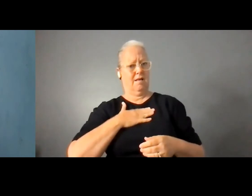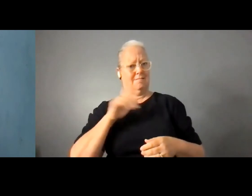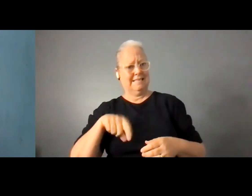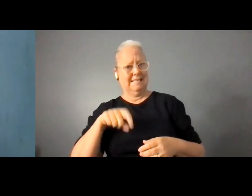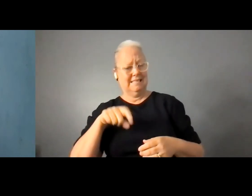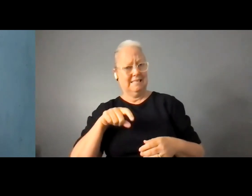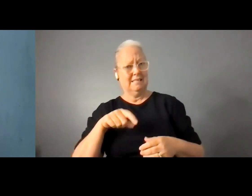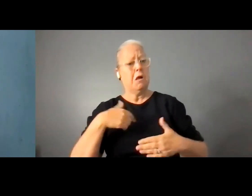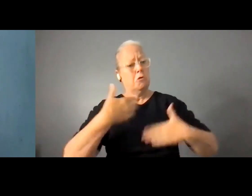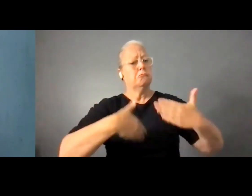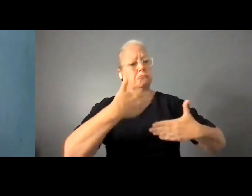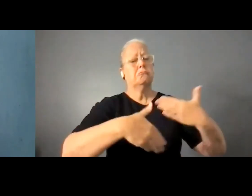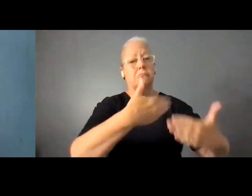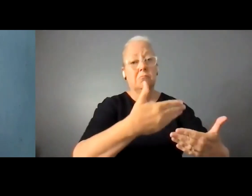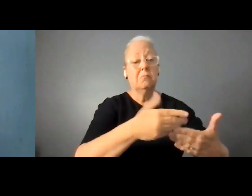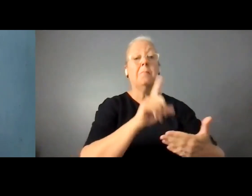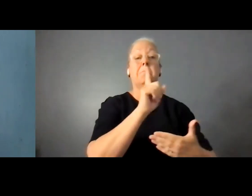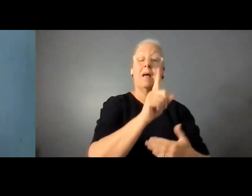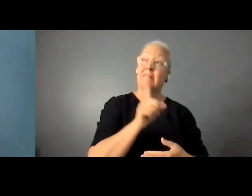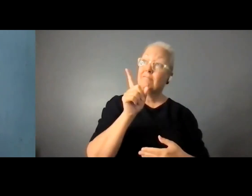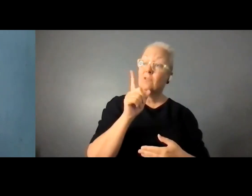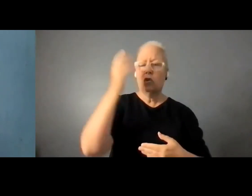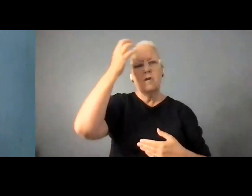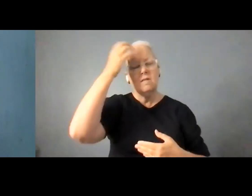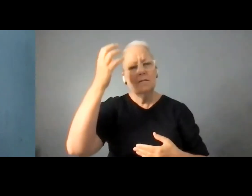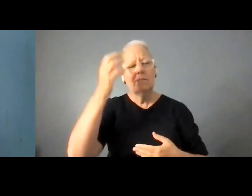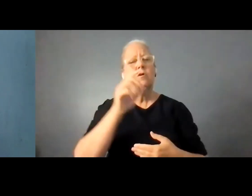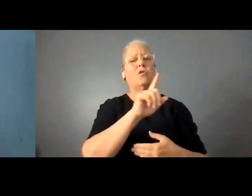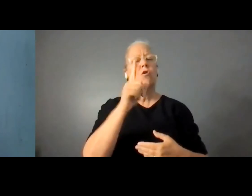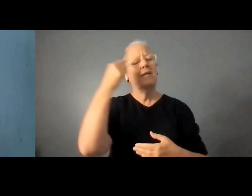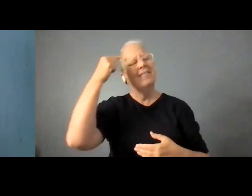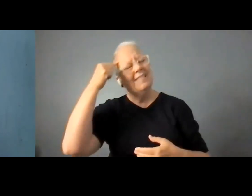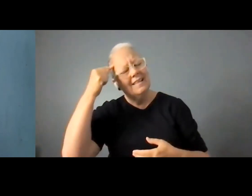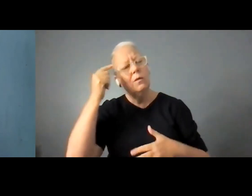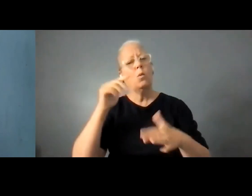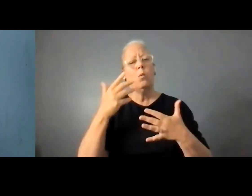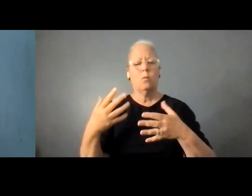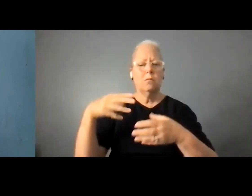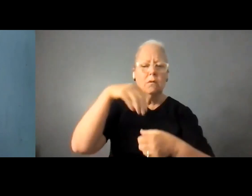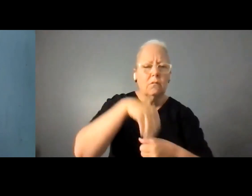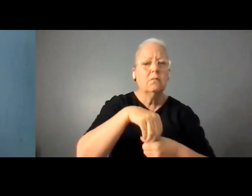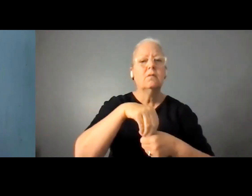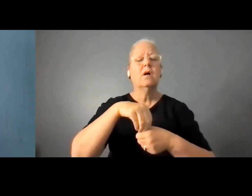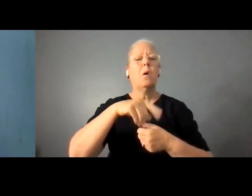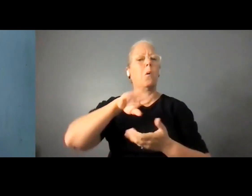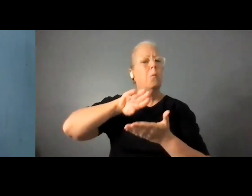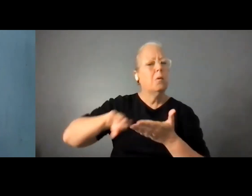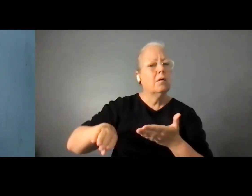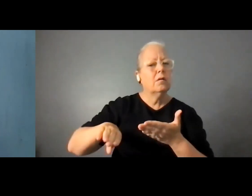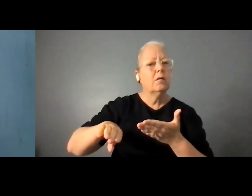even though our governments do not want to take this into account or do this. We can